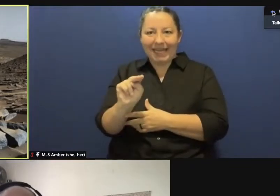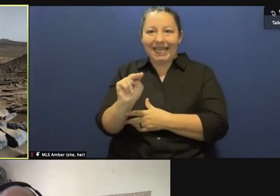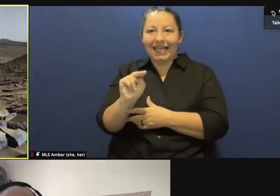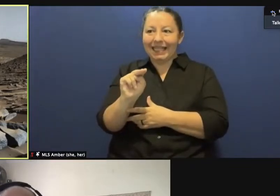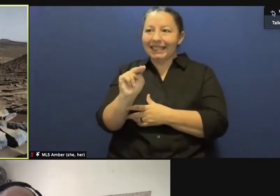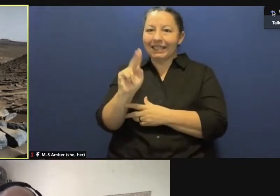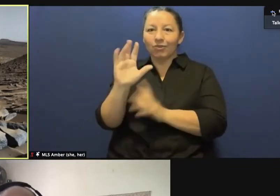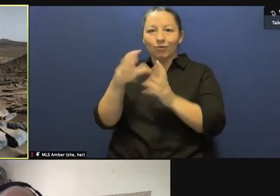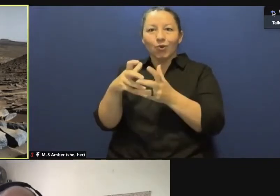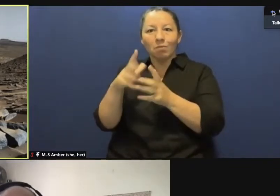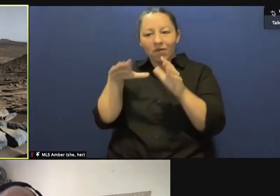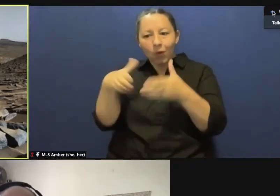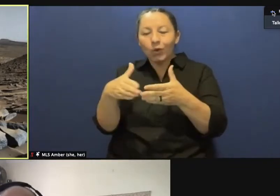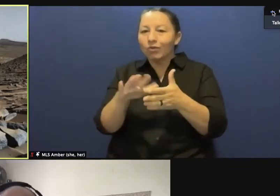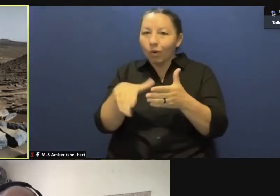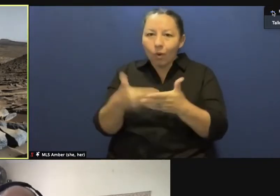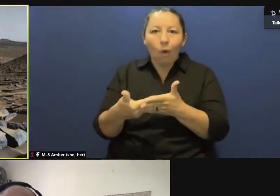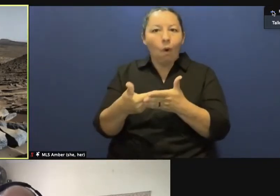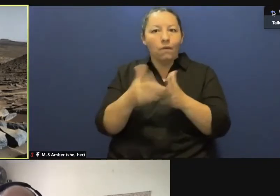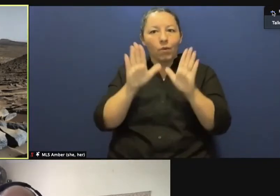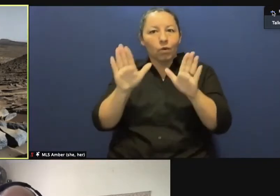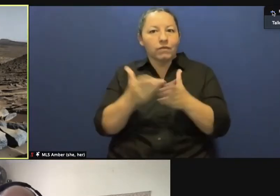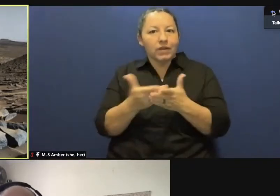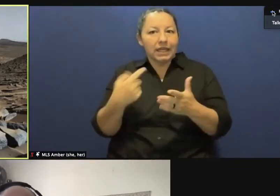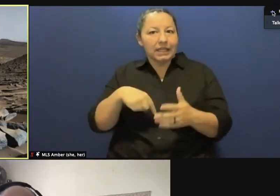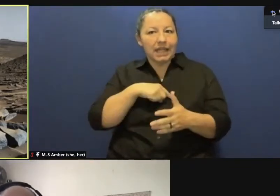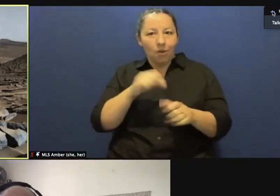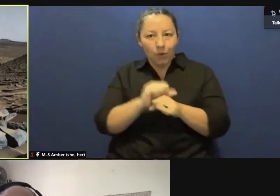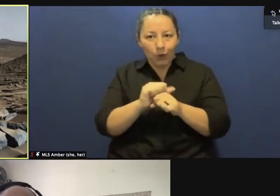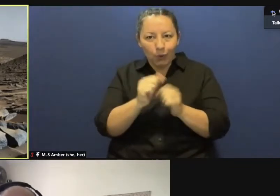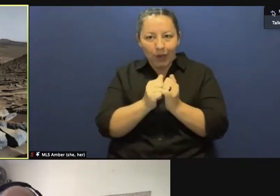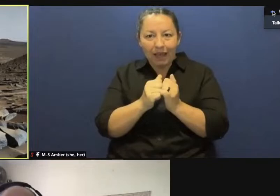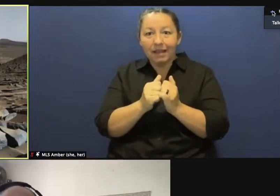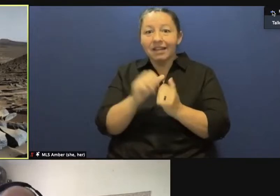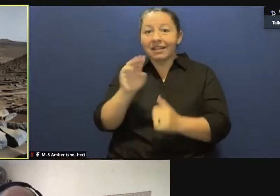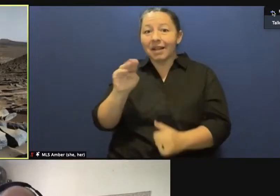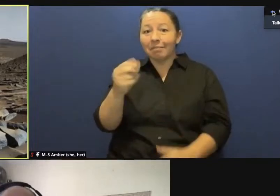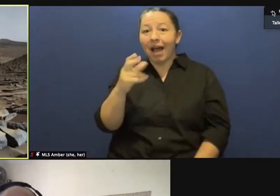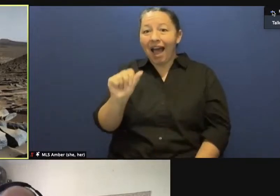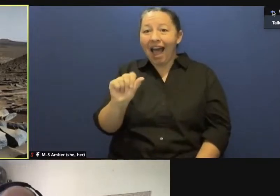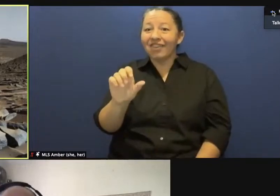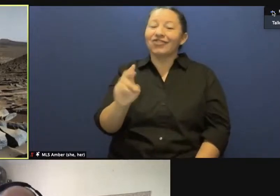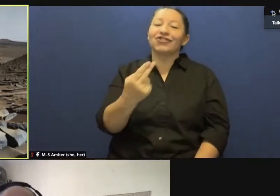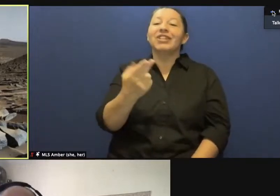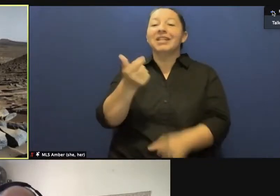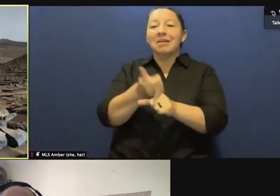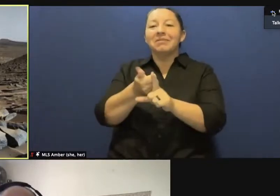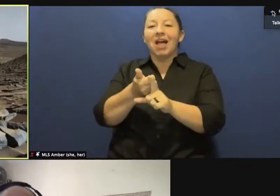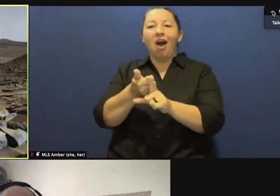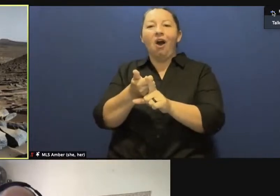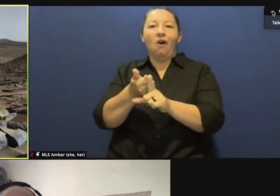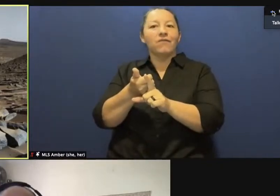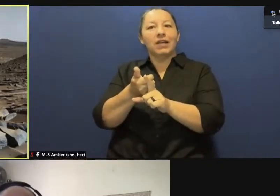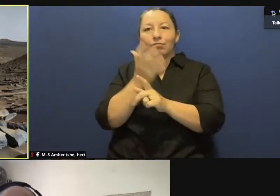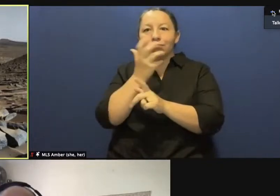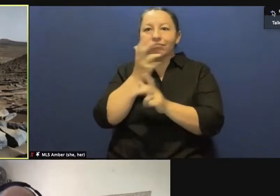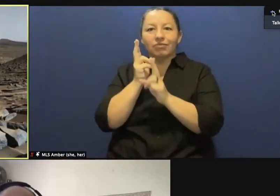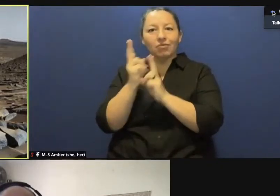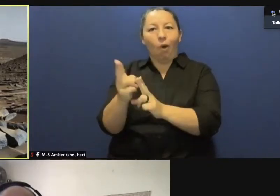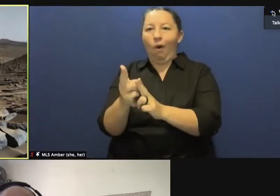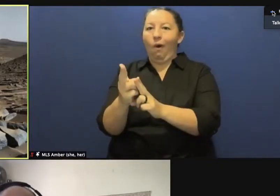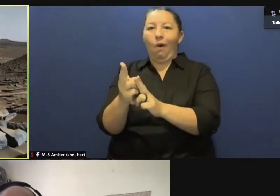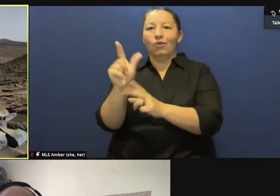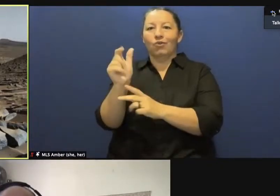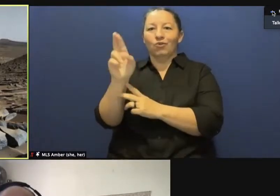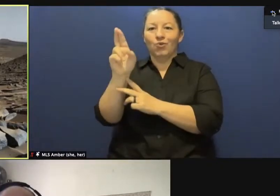great things that we do. Mahesh is a noted lunar scientist and a leader of the community, and